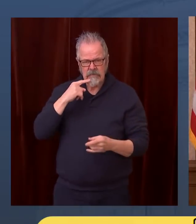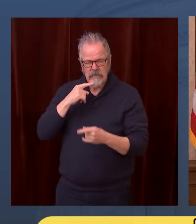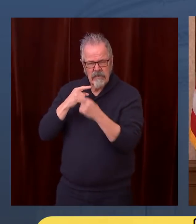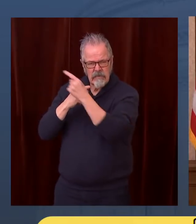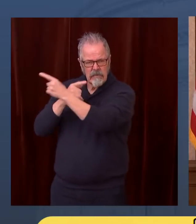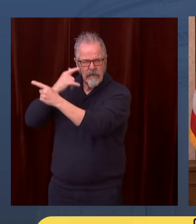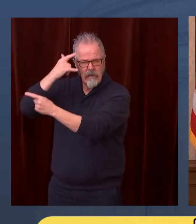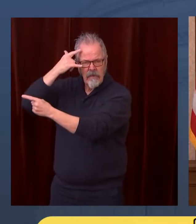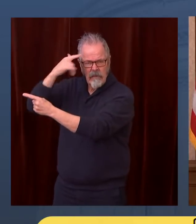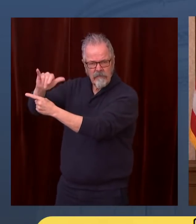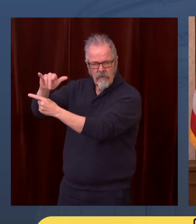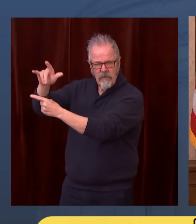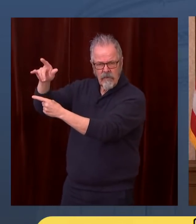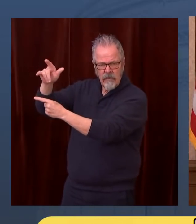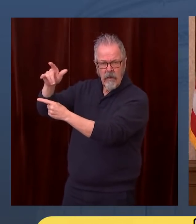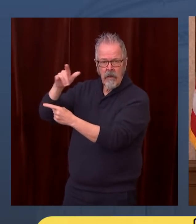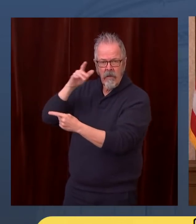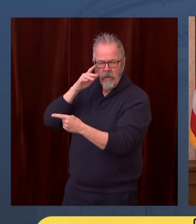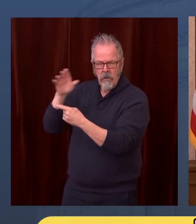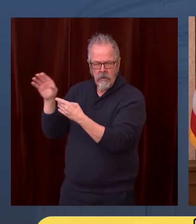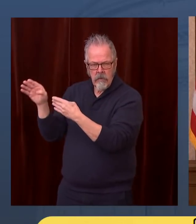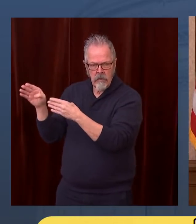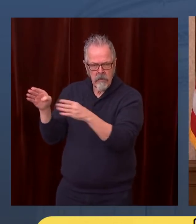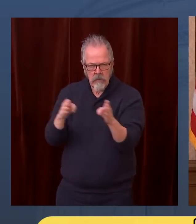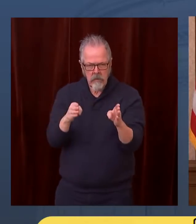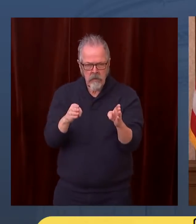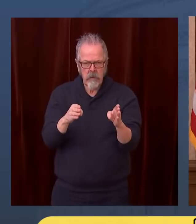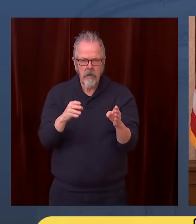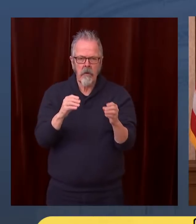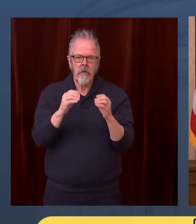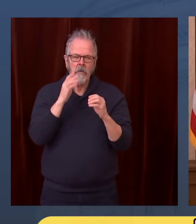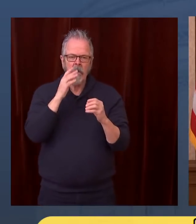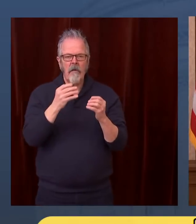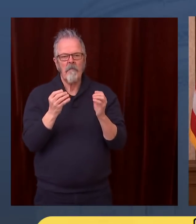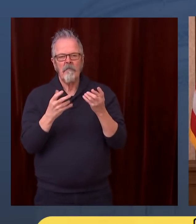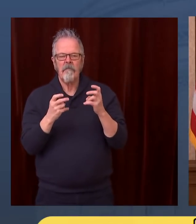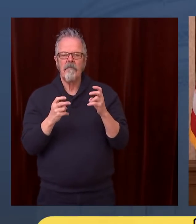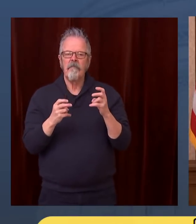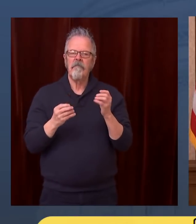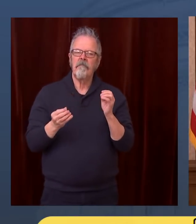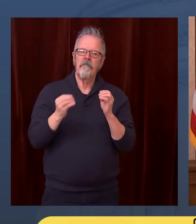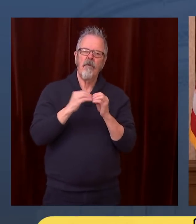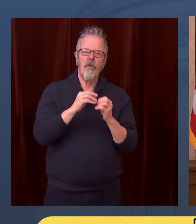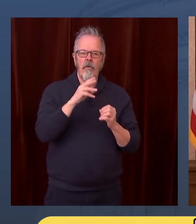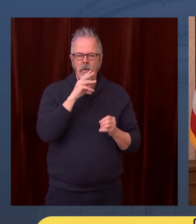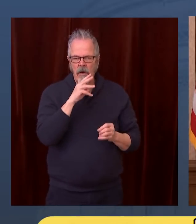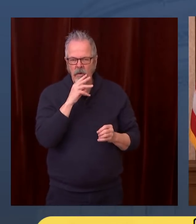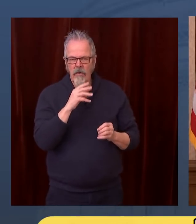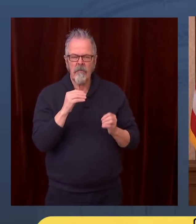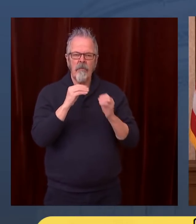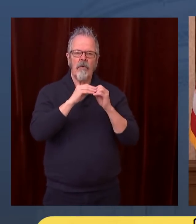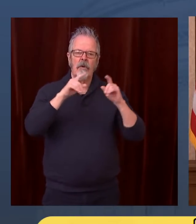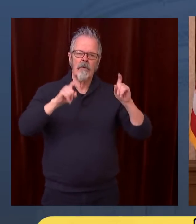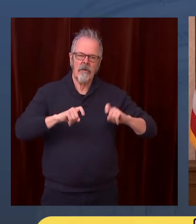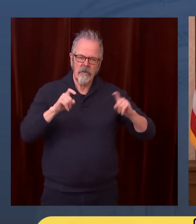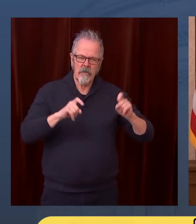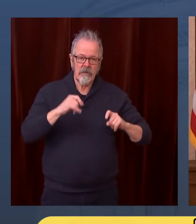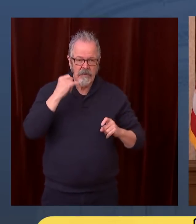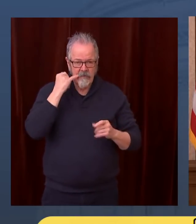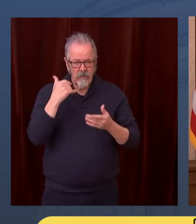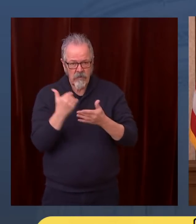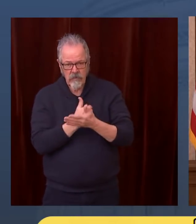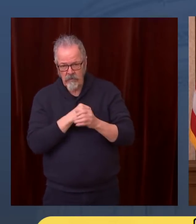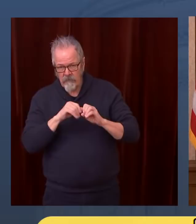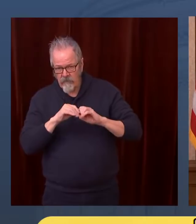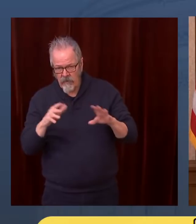to the pandemic, ramping up on things like surveillance of wastewater and increasing testing if a new variant is detected in order to avoid